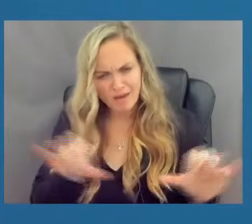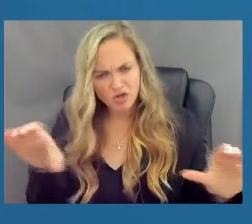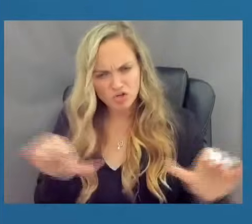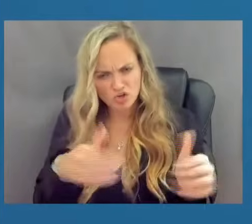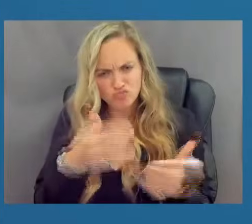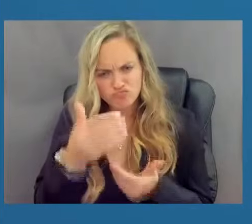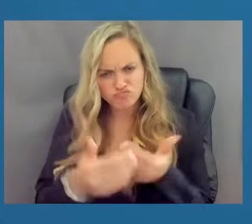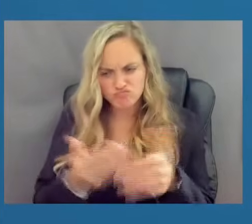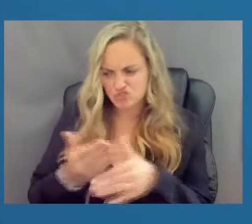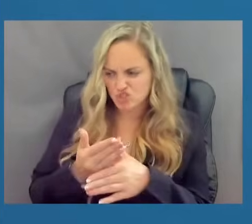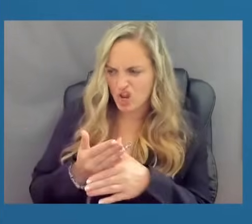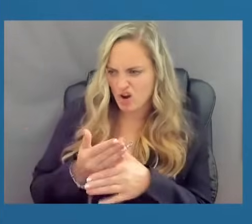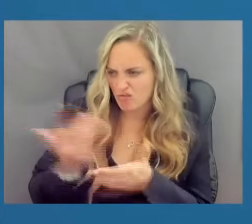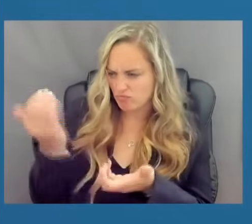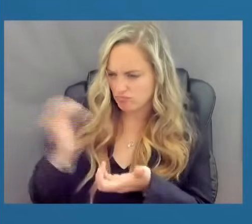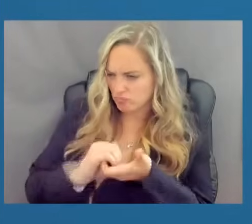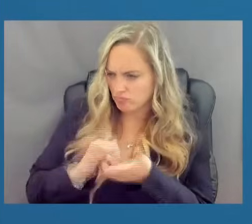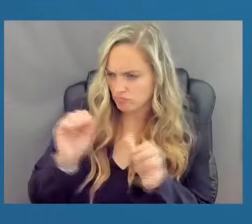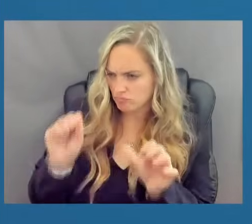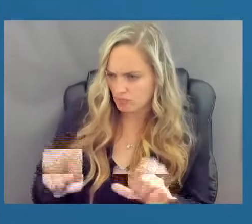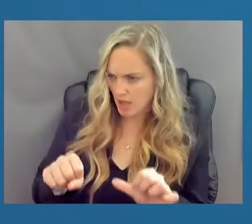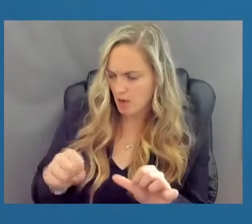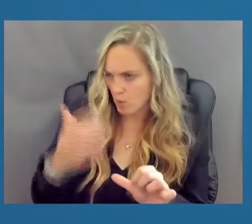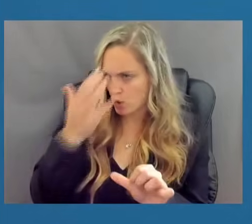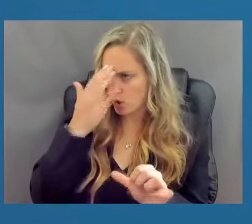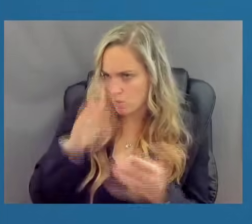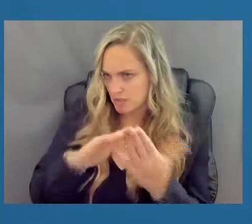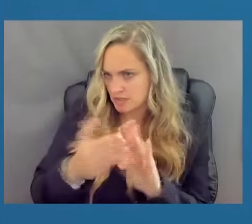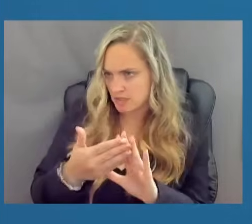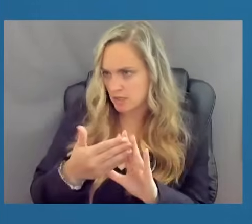share about knowing that the city's best